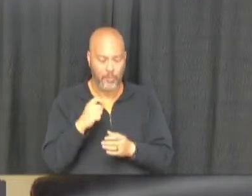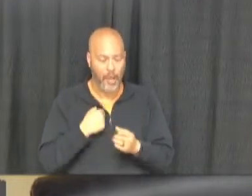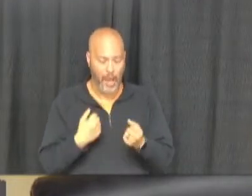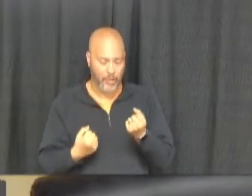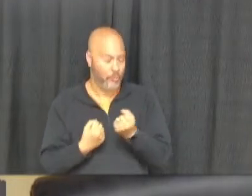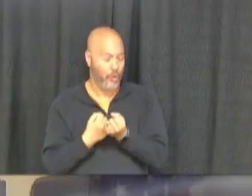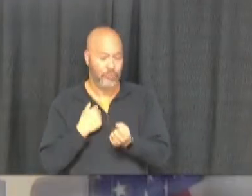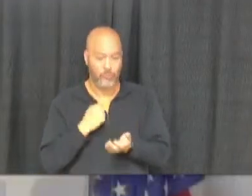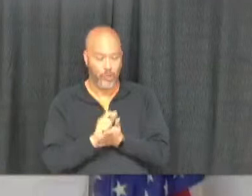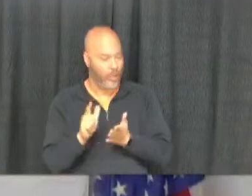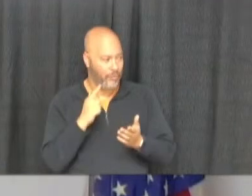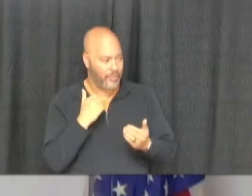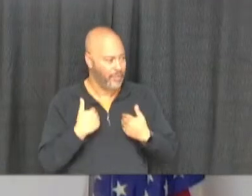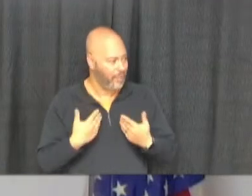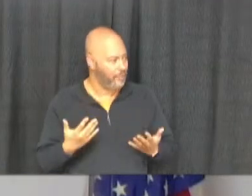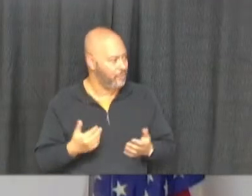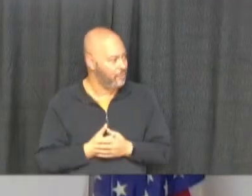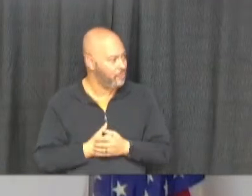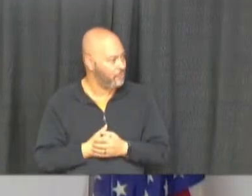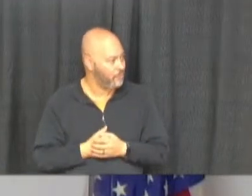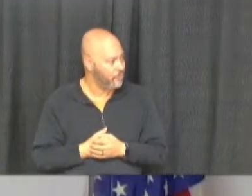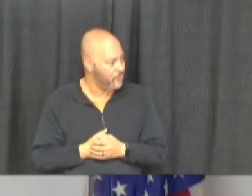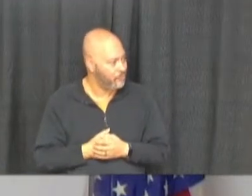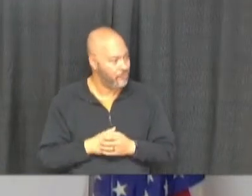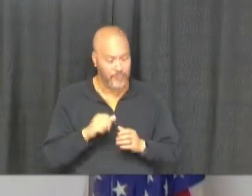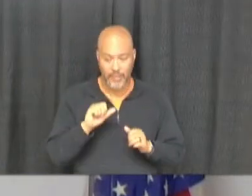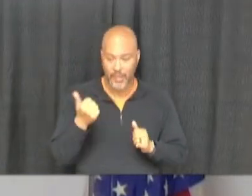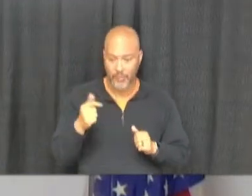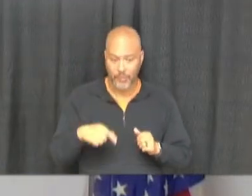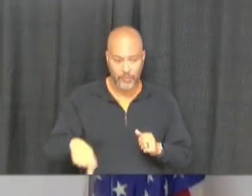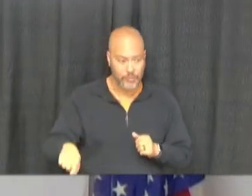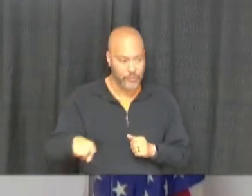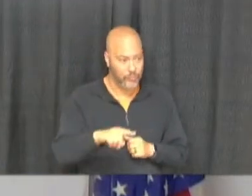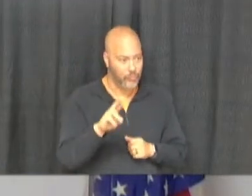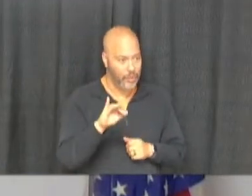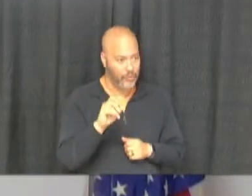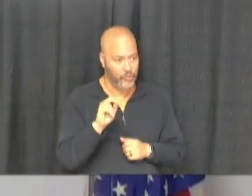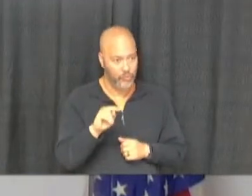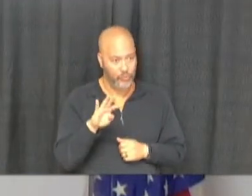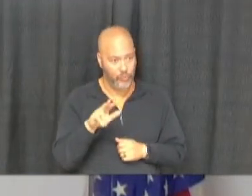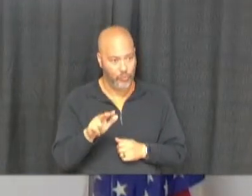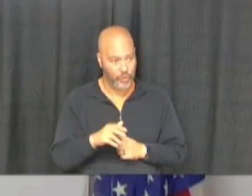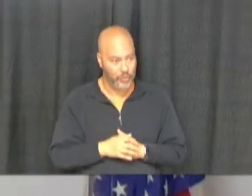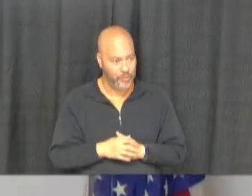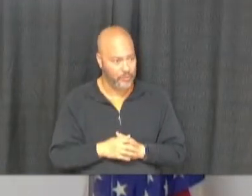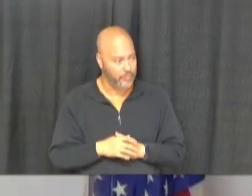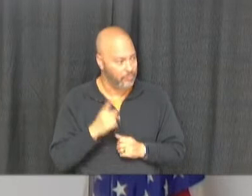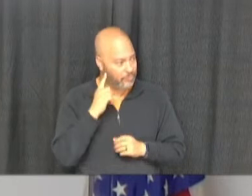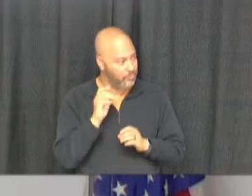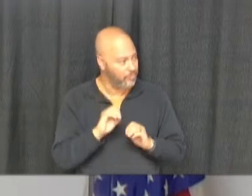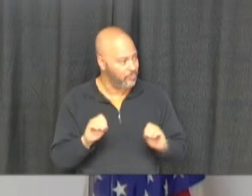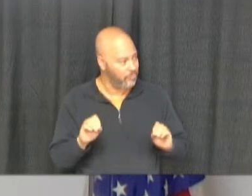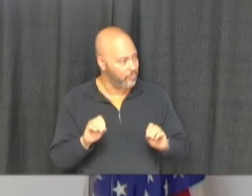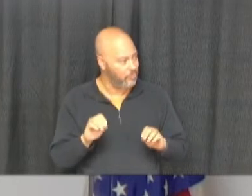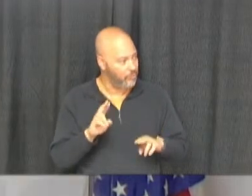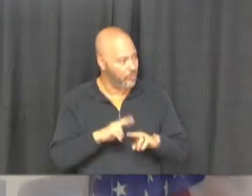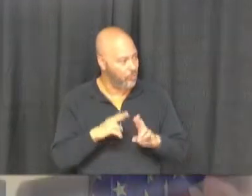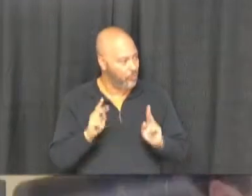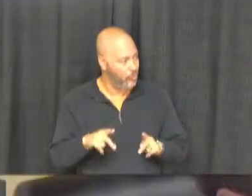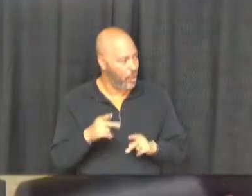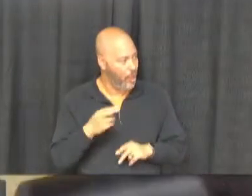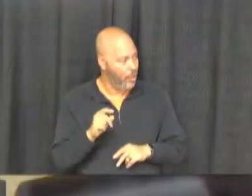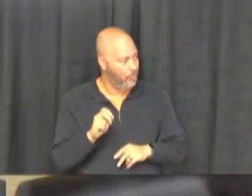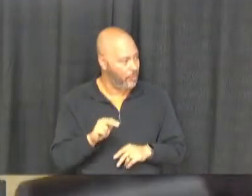of it, and that's all I've got. Thank you. Thank you. Anyone else on Resolution 43? Seeing none, Chairperson